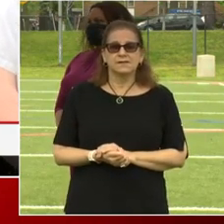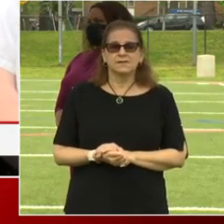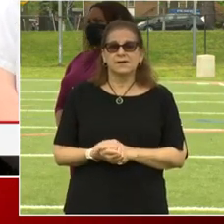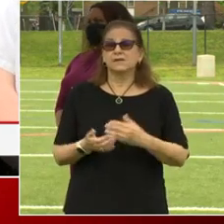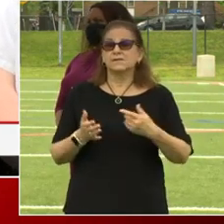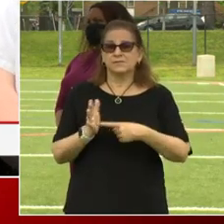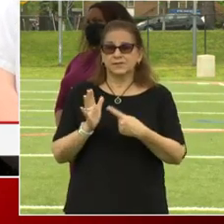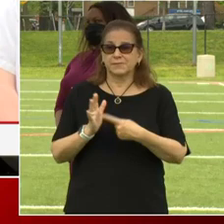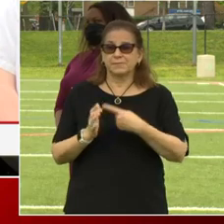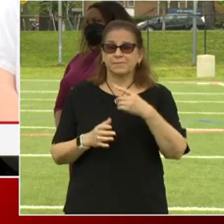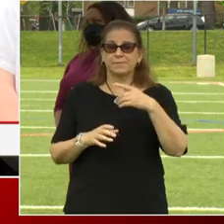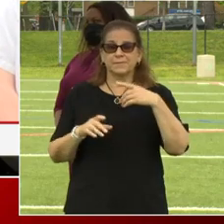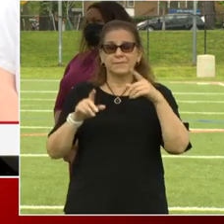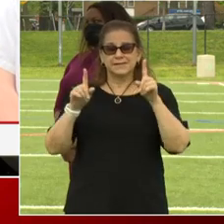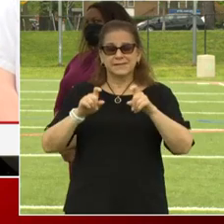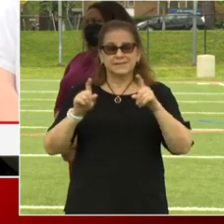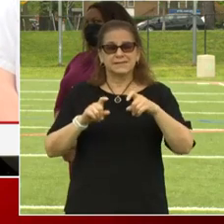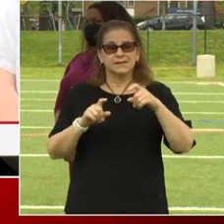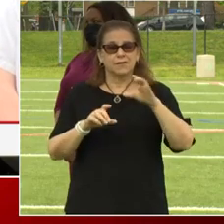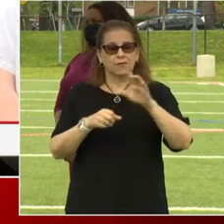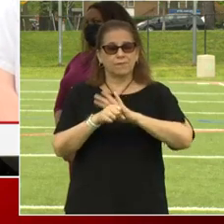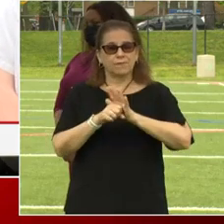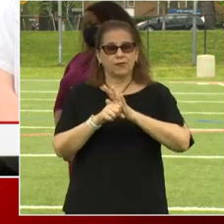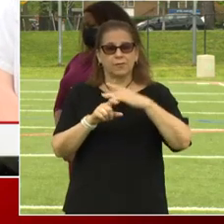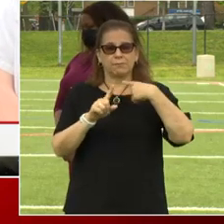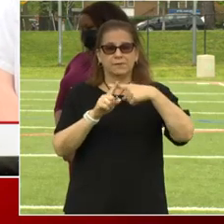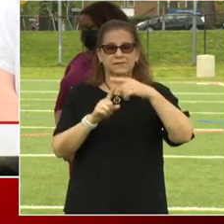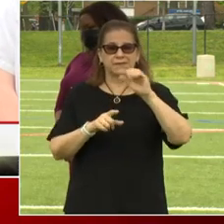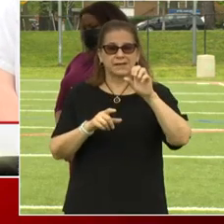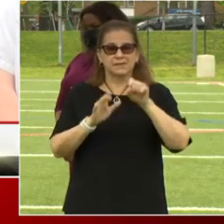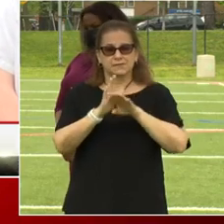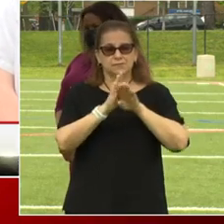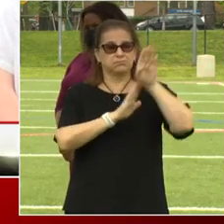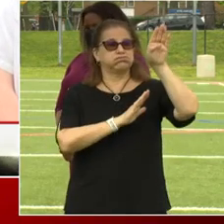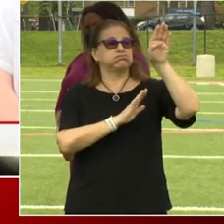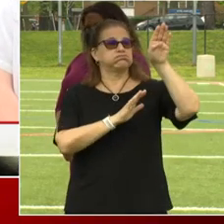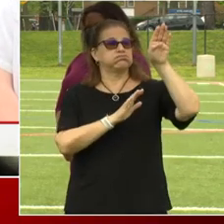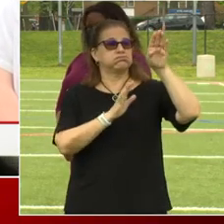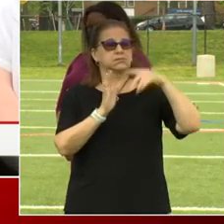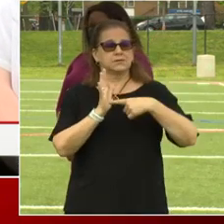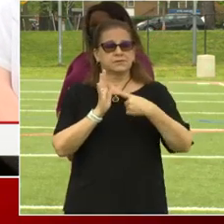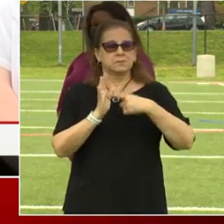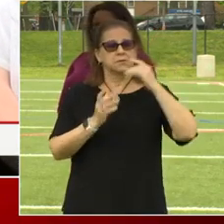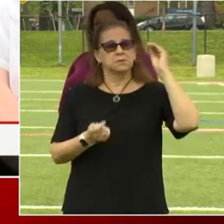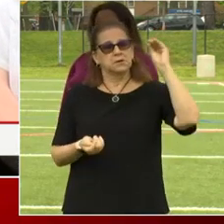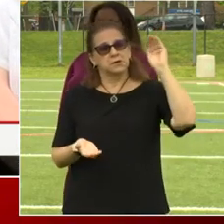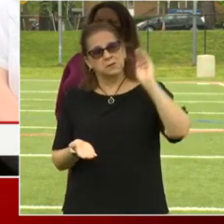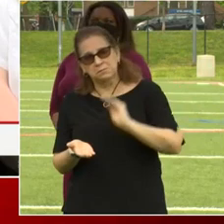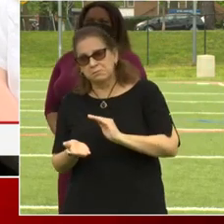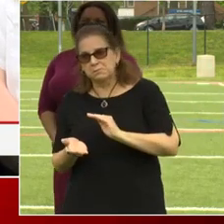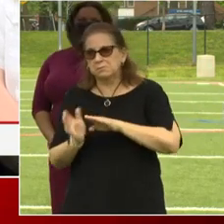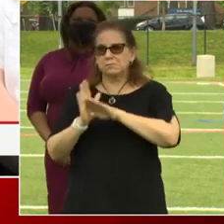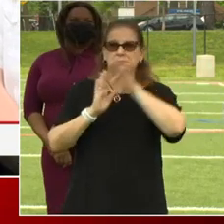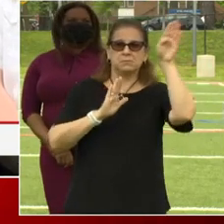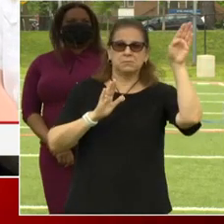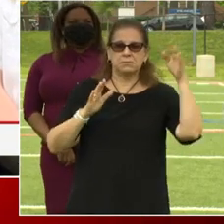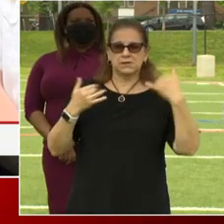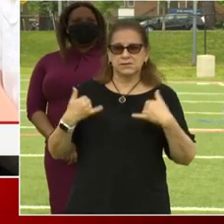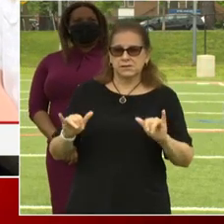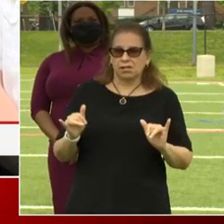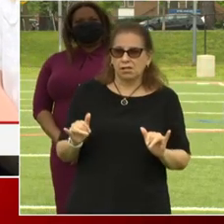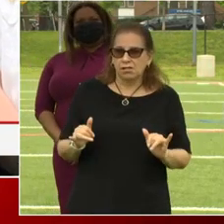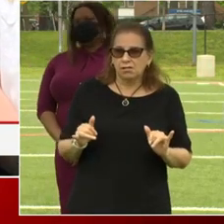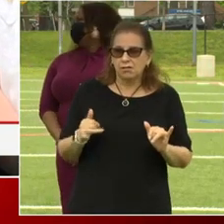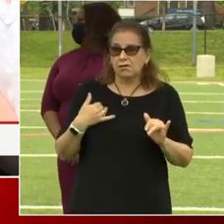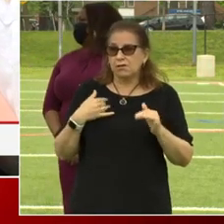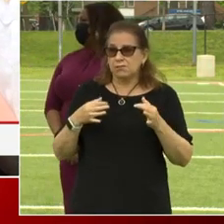in any event, the effect is to the mayor to continue to have the authority to dial forward or backwards as